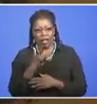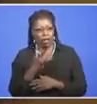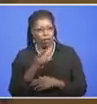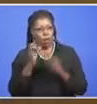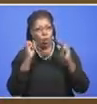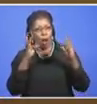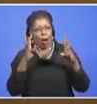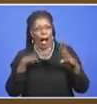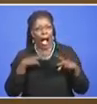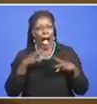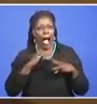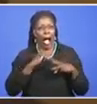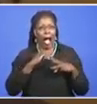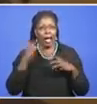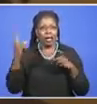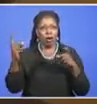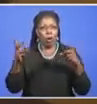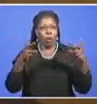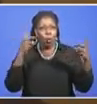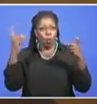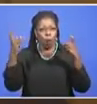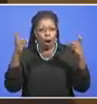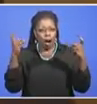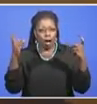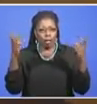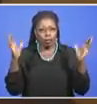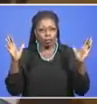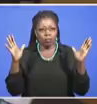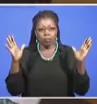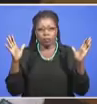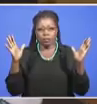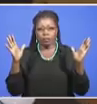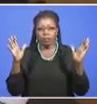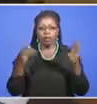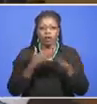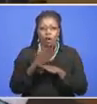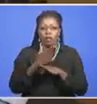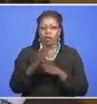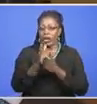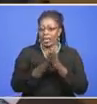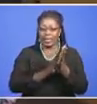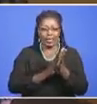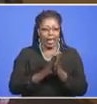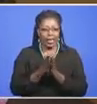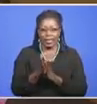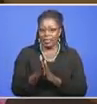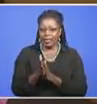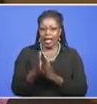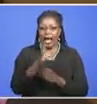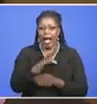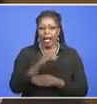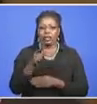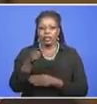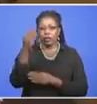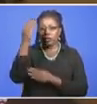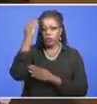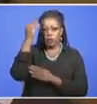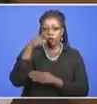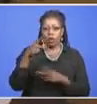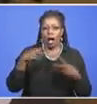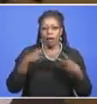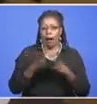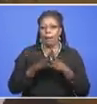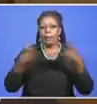won internationally. But overall, you're very excited, and you know you have a